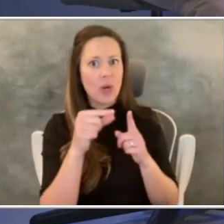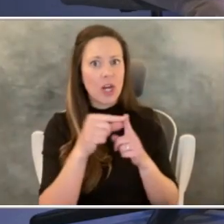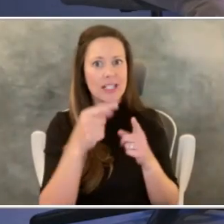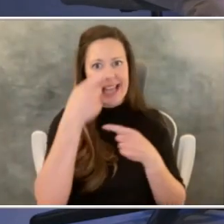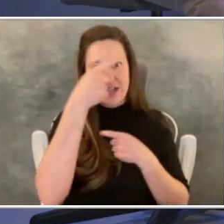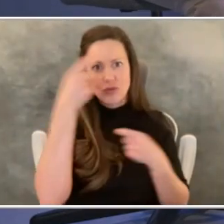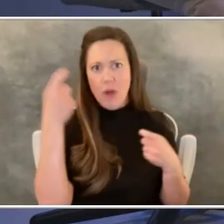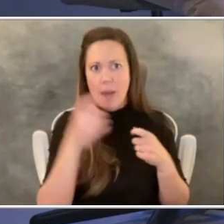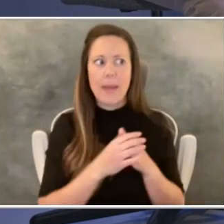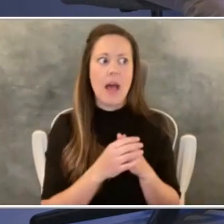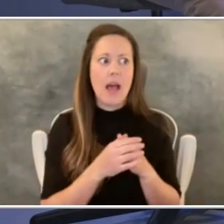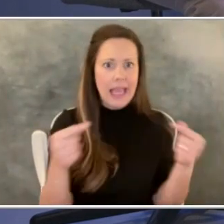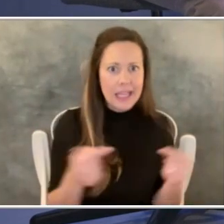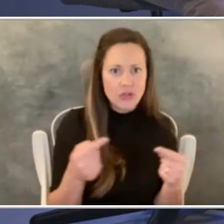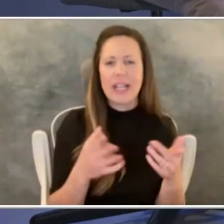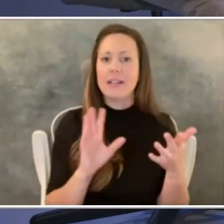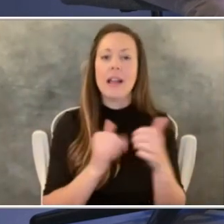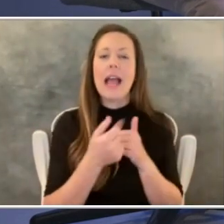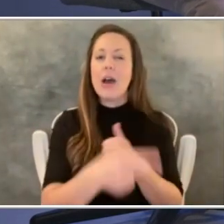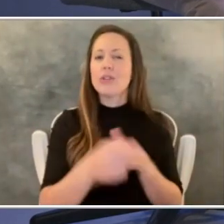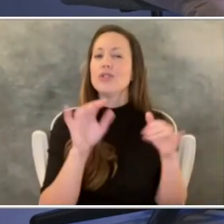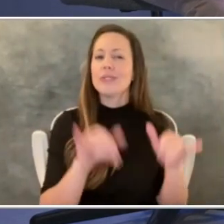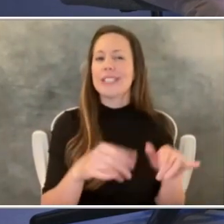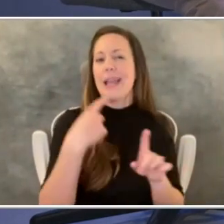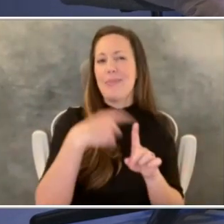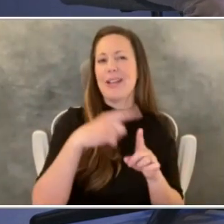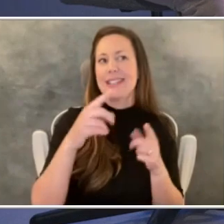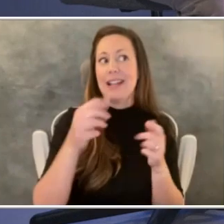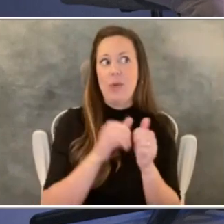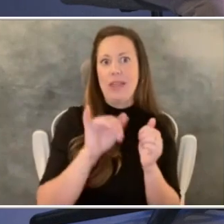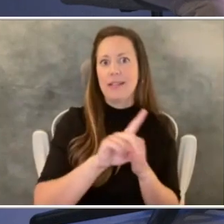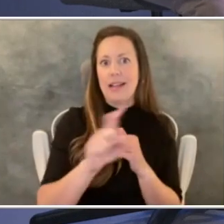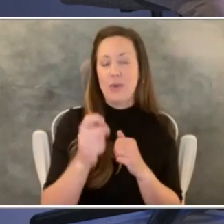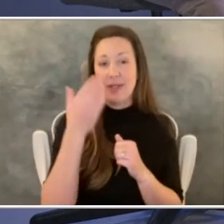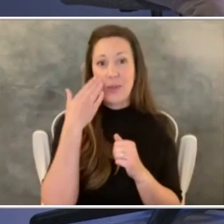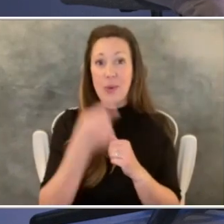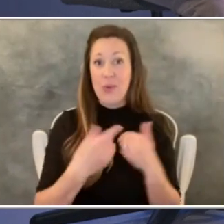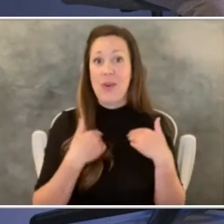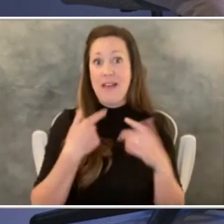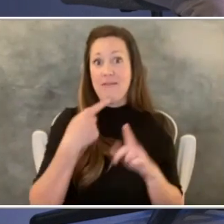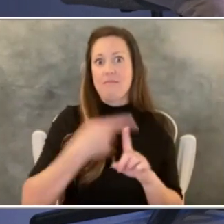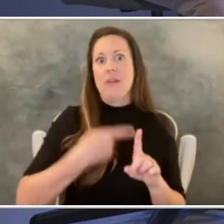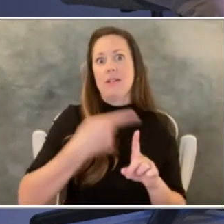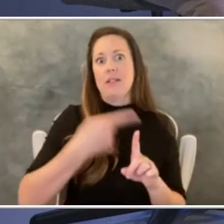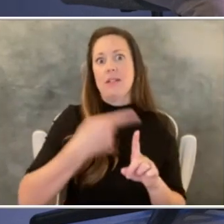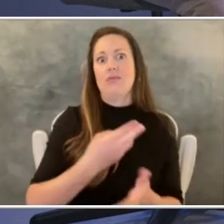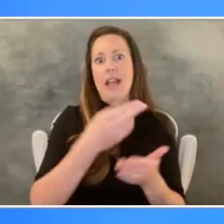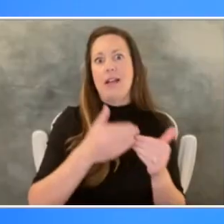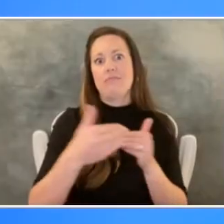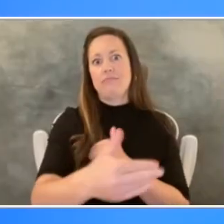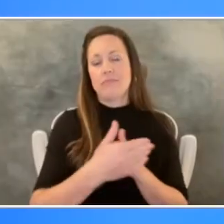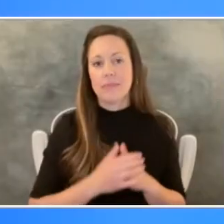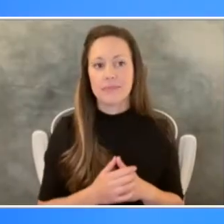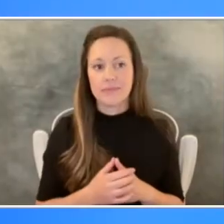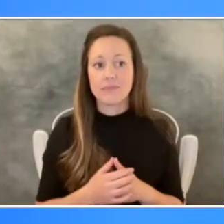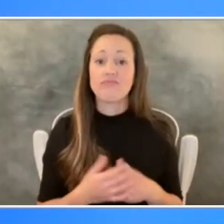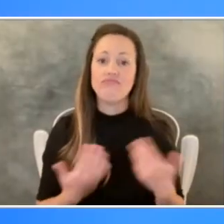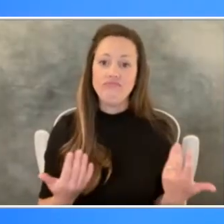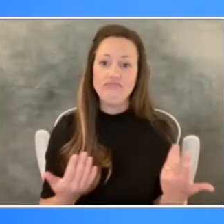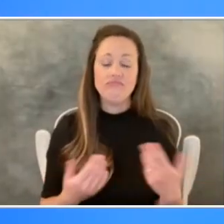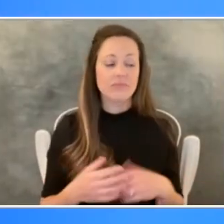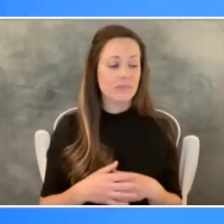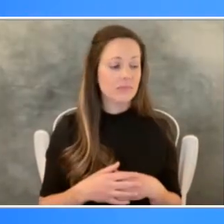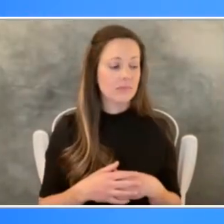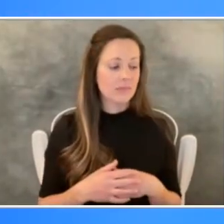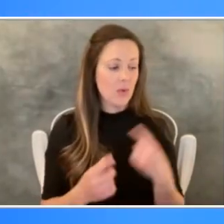How did you stay positive when you get this diagnosis and know that you've got months of rehab ahead of you? I mean, since the start, like